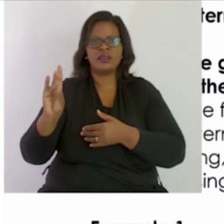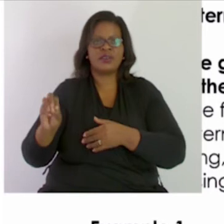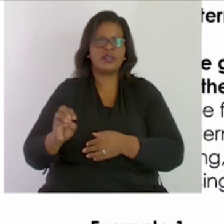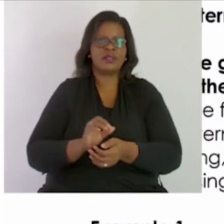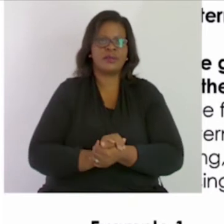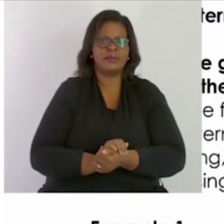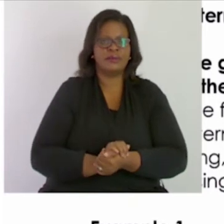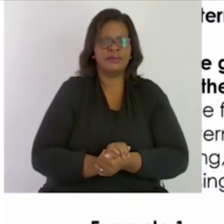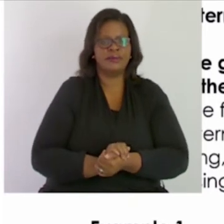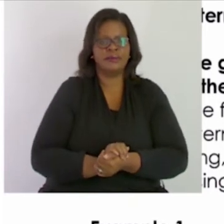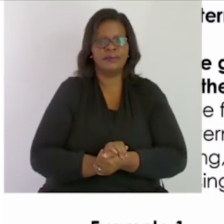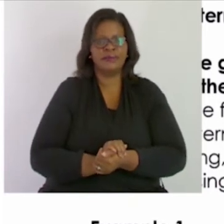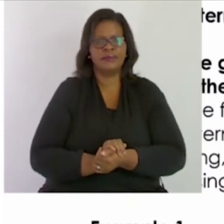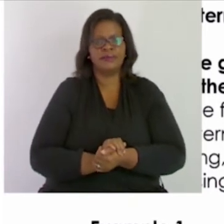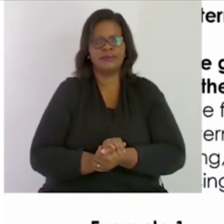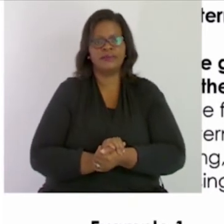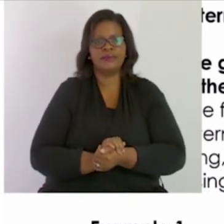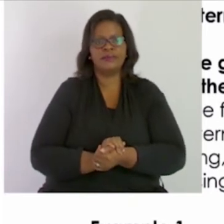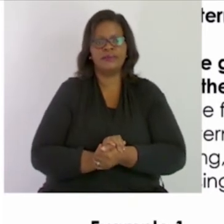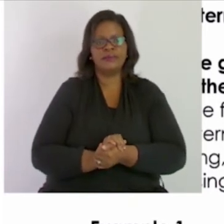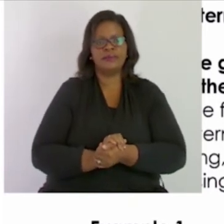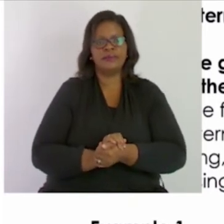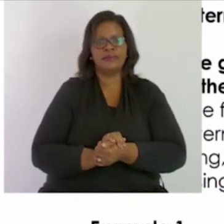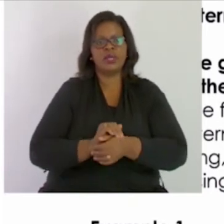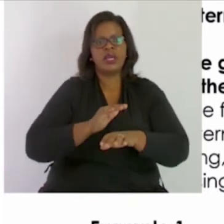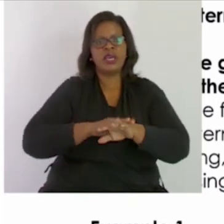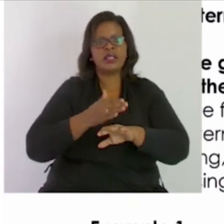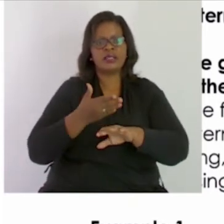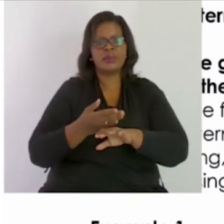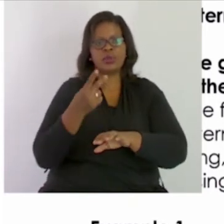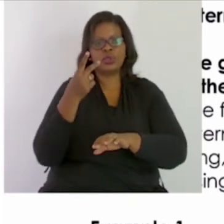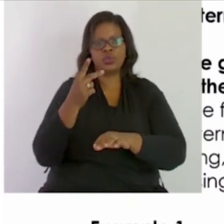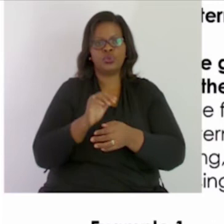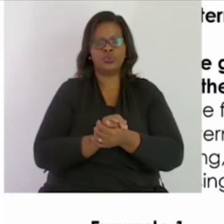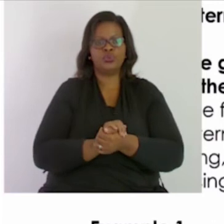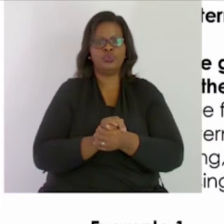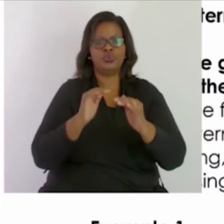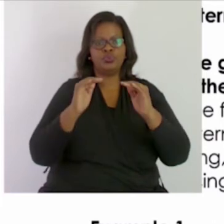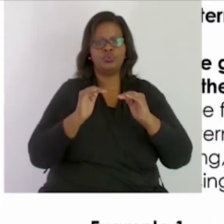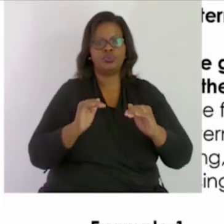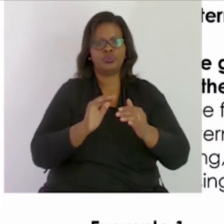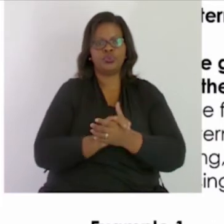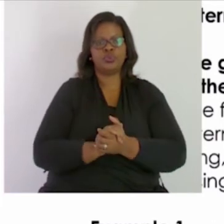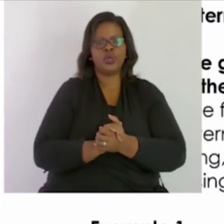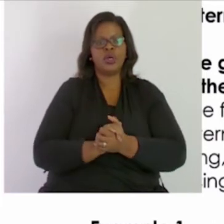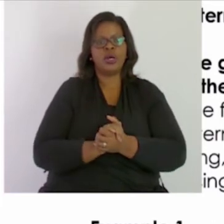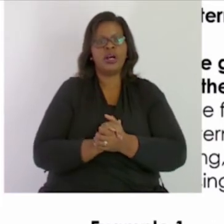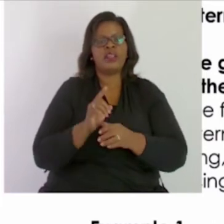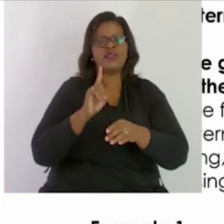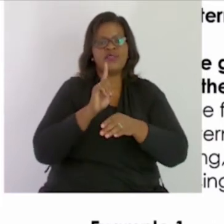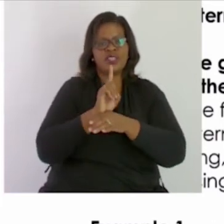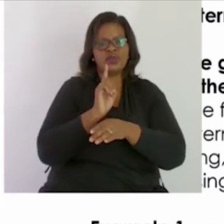pattern is going up. Let us go to the second example. The first term